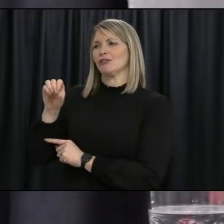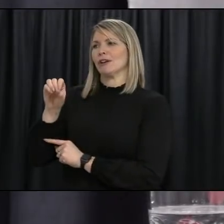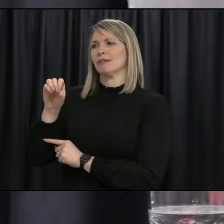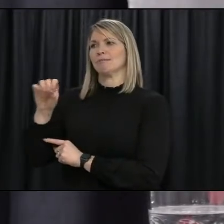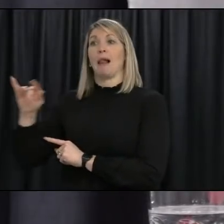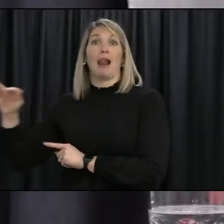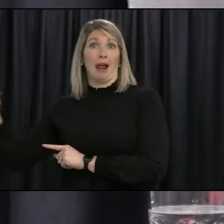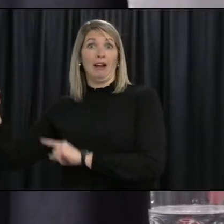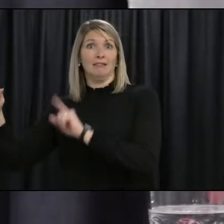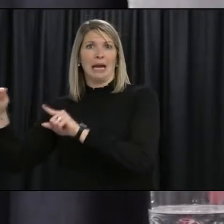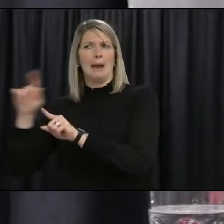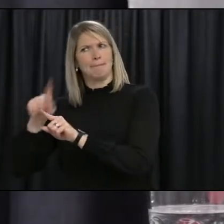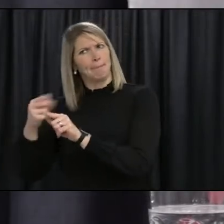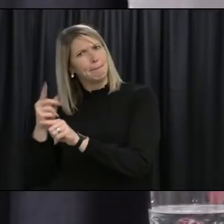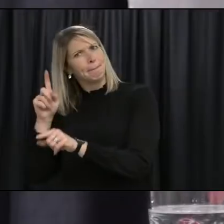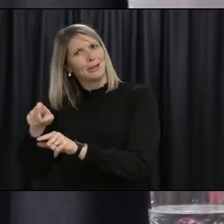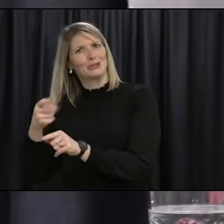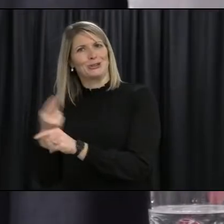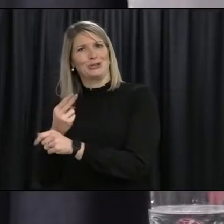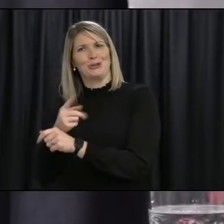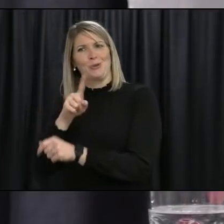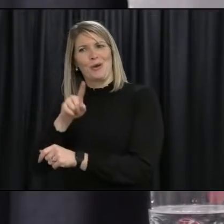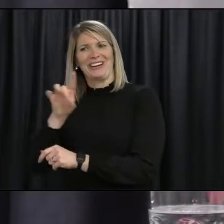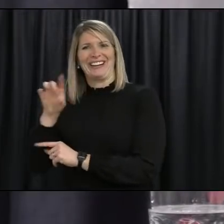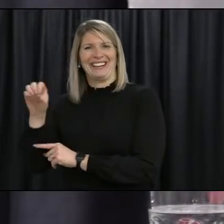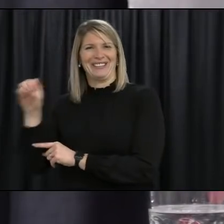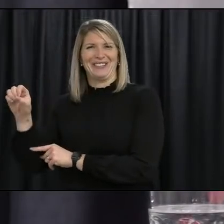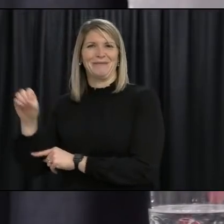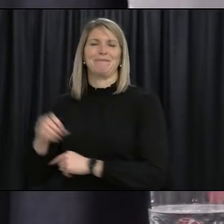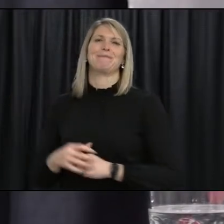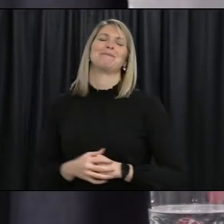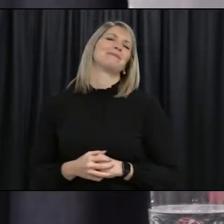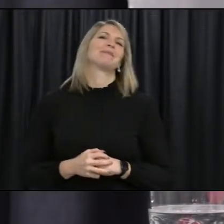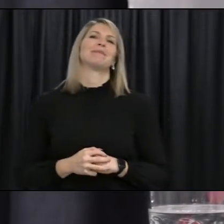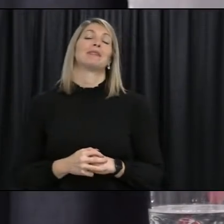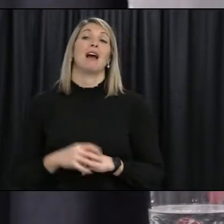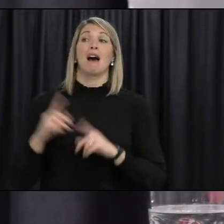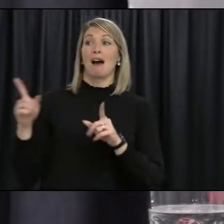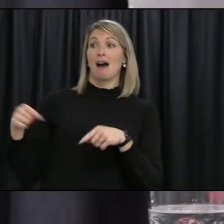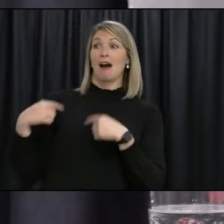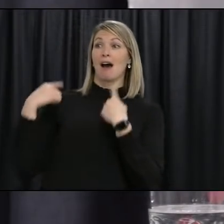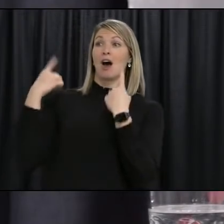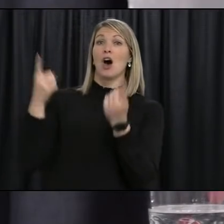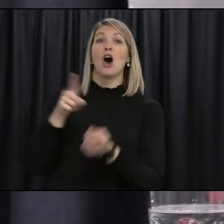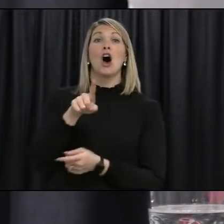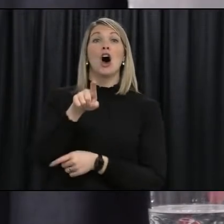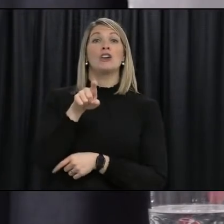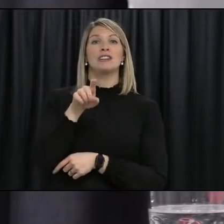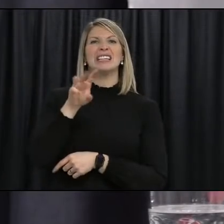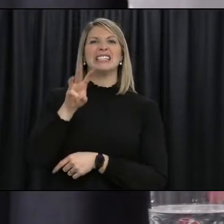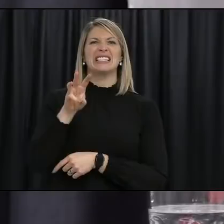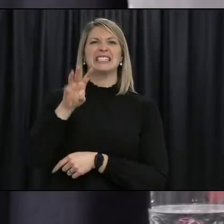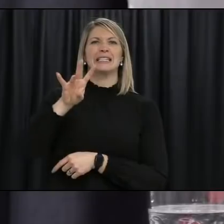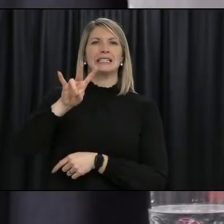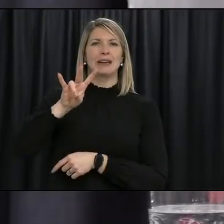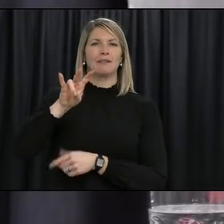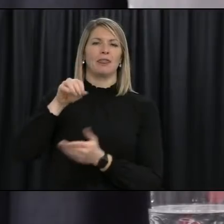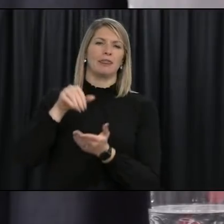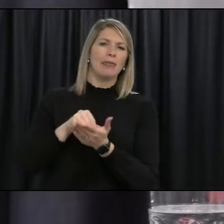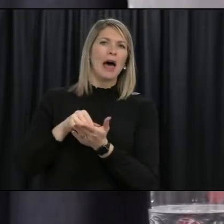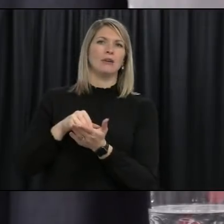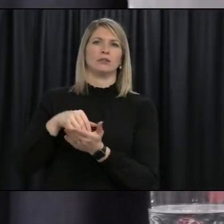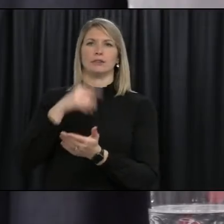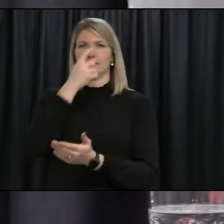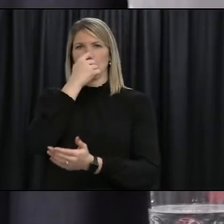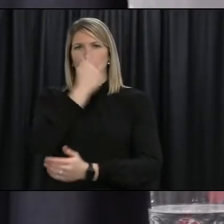with flu shots. As of yesterday morning, we have administered 167,000 flu shots through various